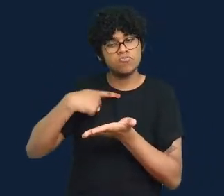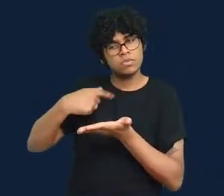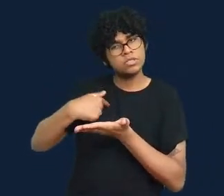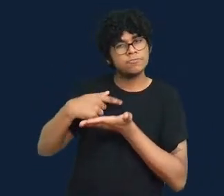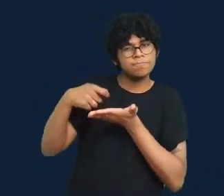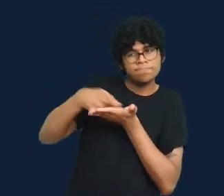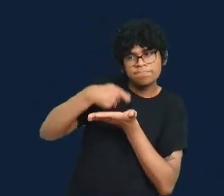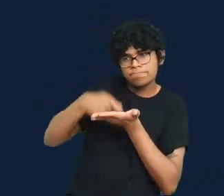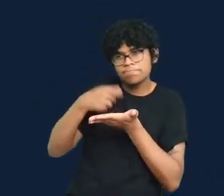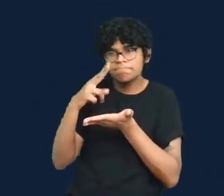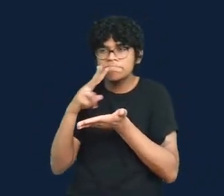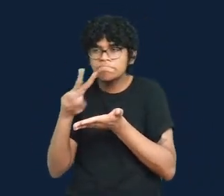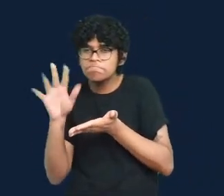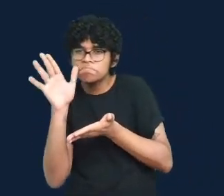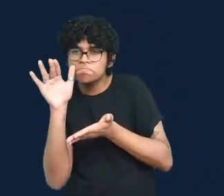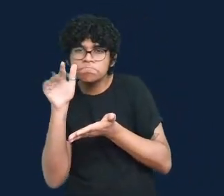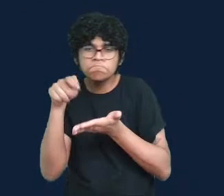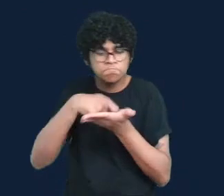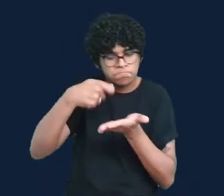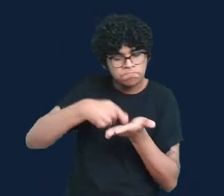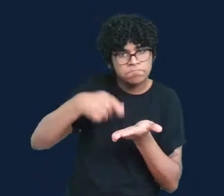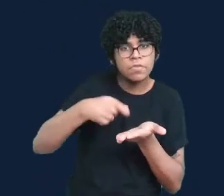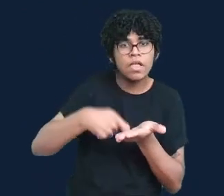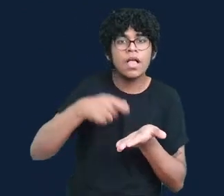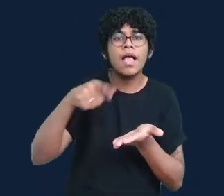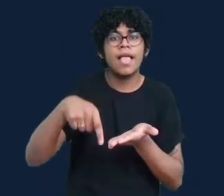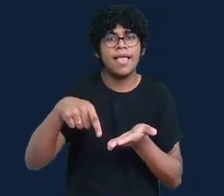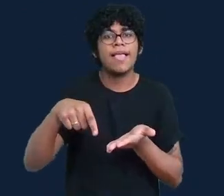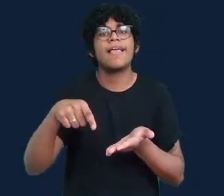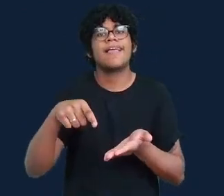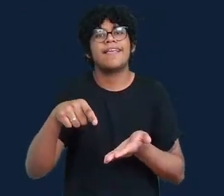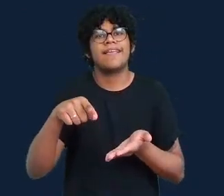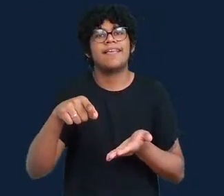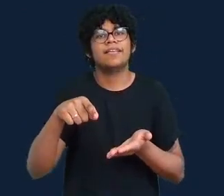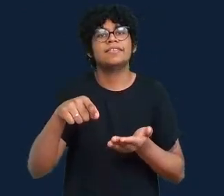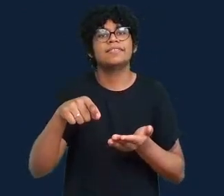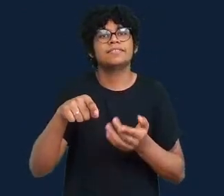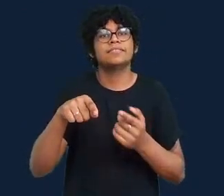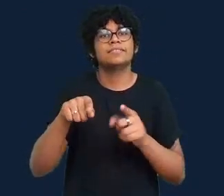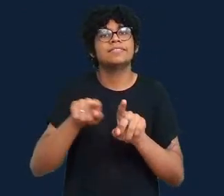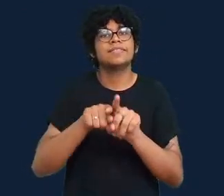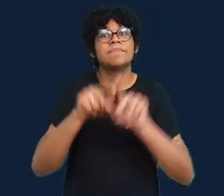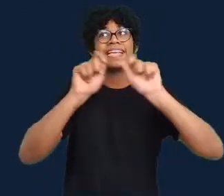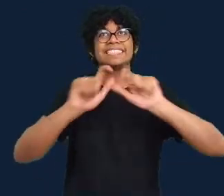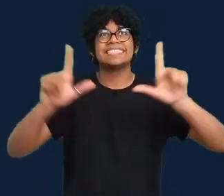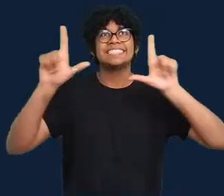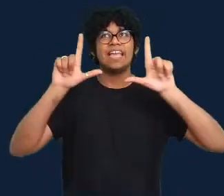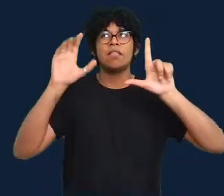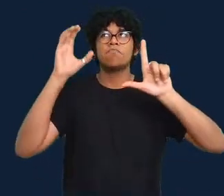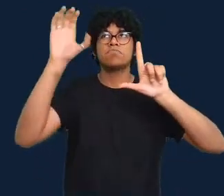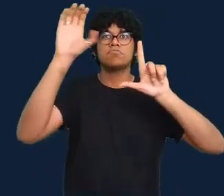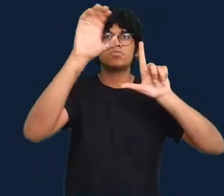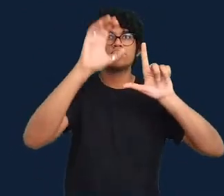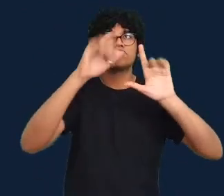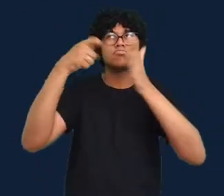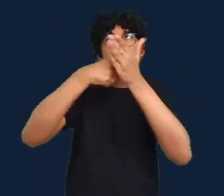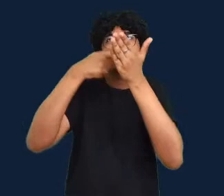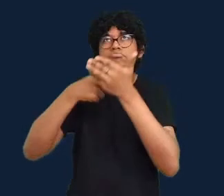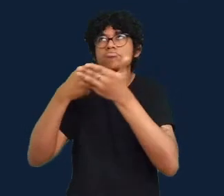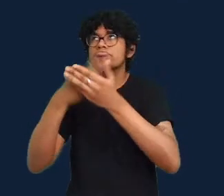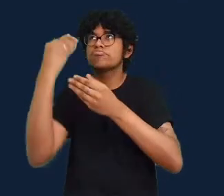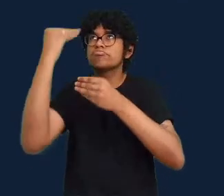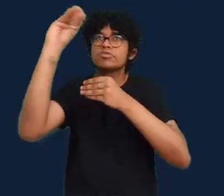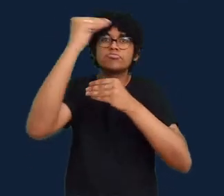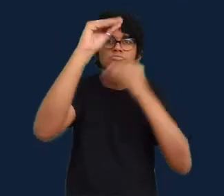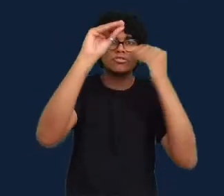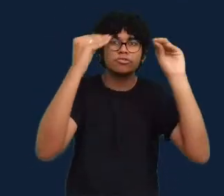start using these tools, we only think of in terms of what the tool can do. So, I end up using data wrapper.